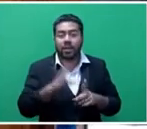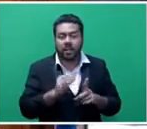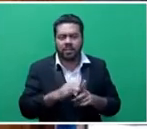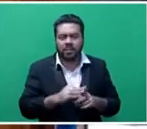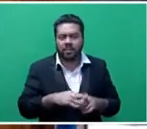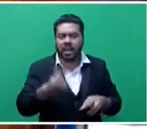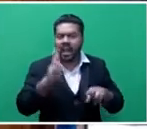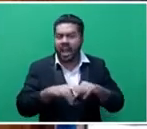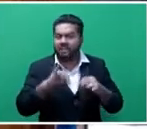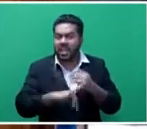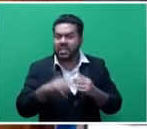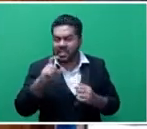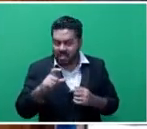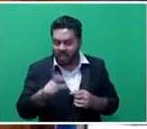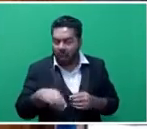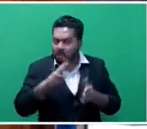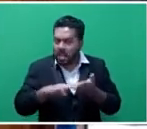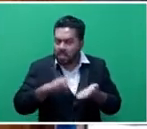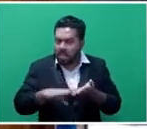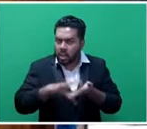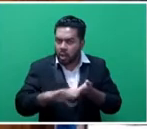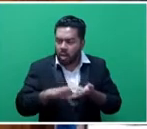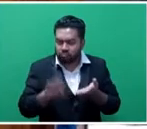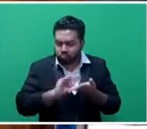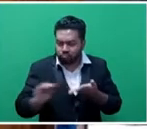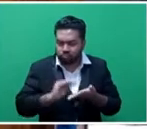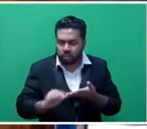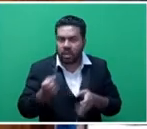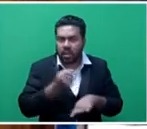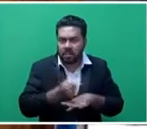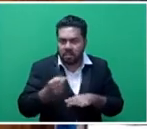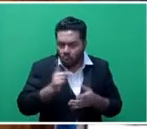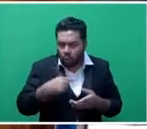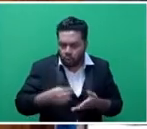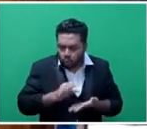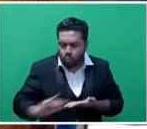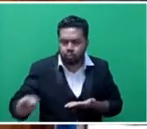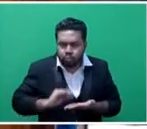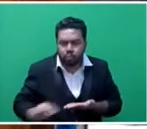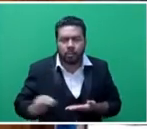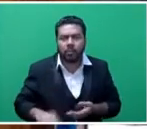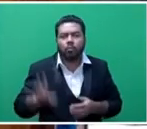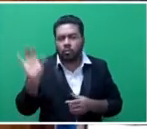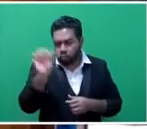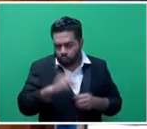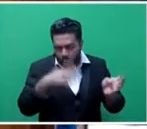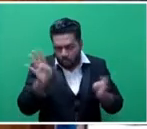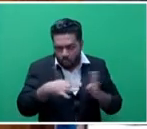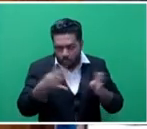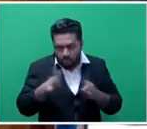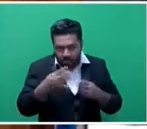Sugar Corporation, with the millions of dollars which government has continued to inject into the FSC, their accounts should be audited by the Auditor General